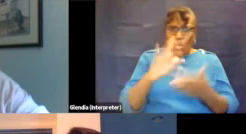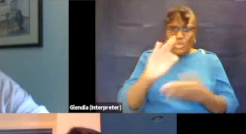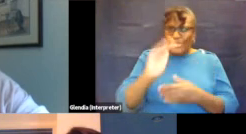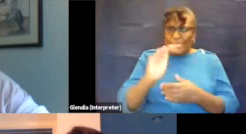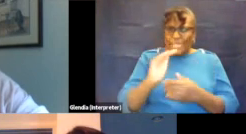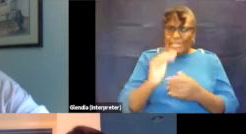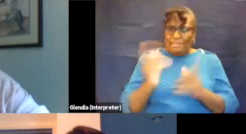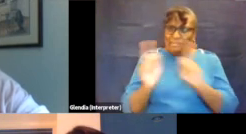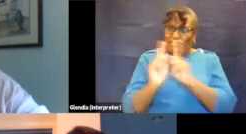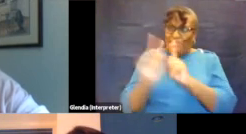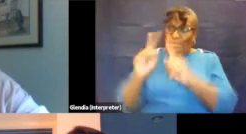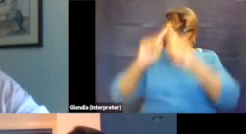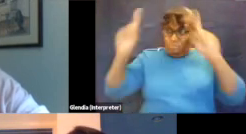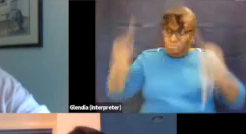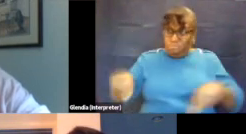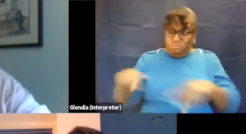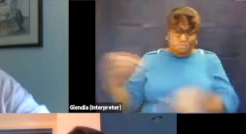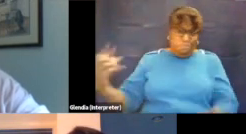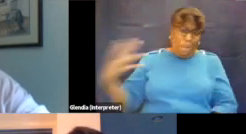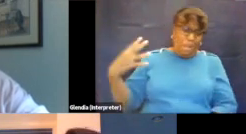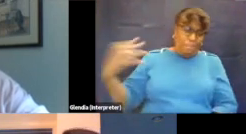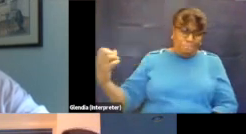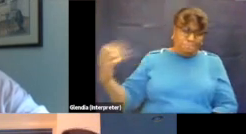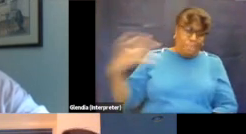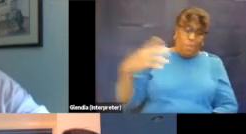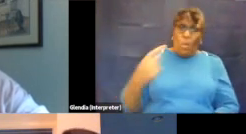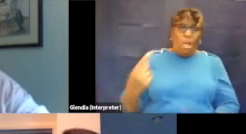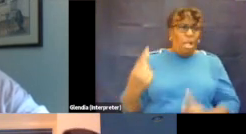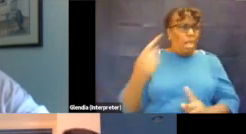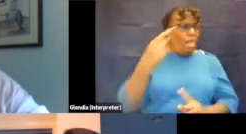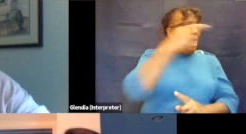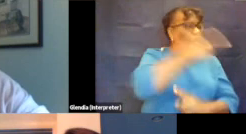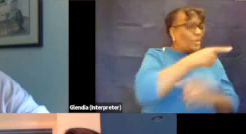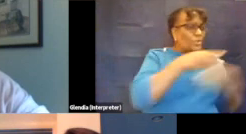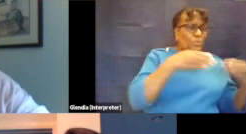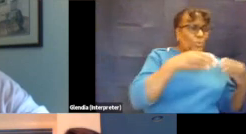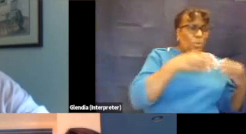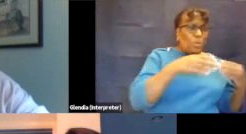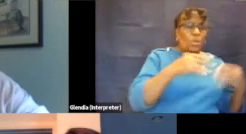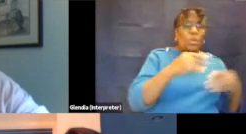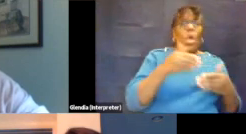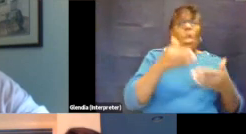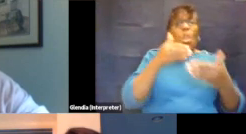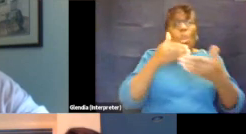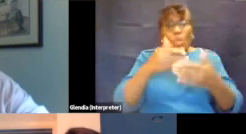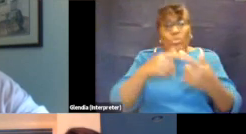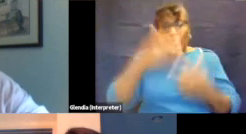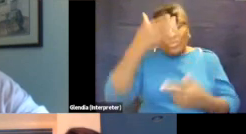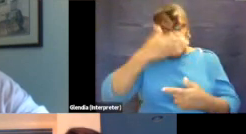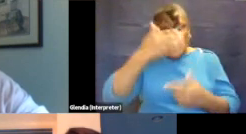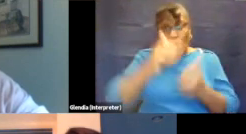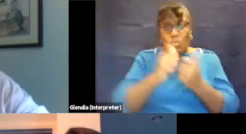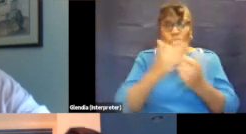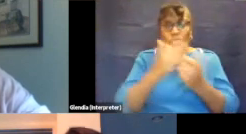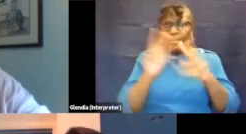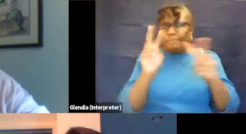next to the speaker. You don't want your child to be in the far corner. So you want to be in a location closer to the front with really good access, visual